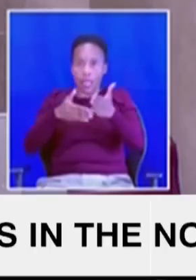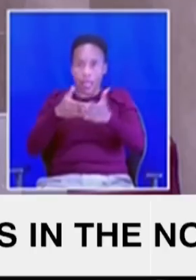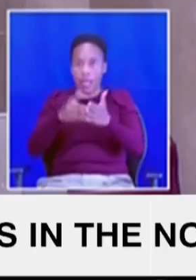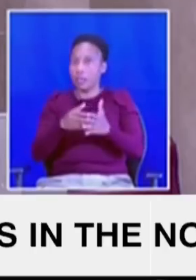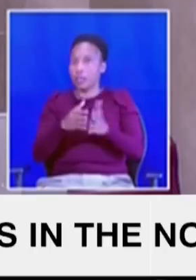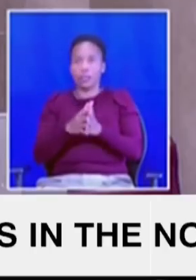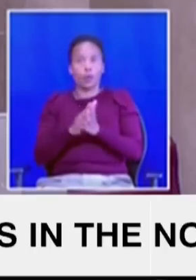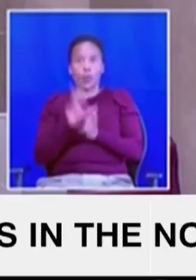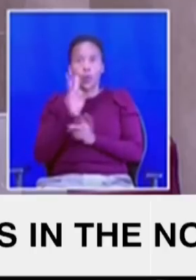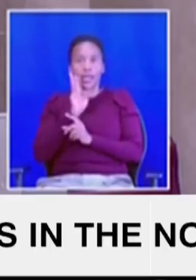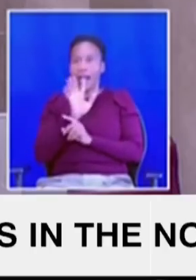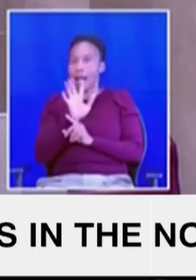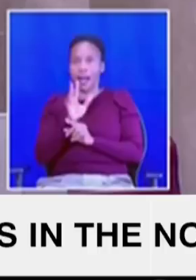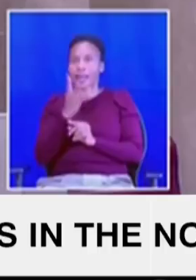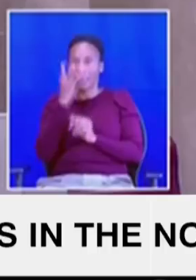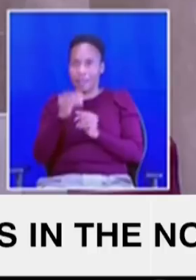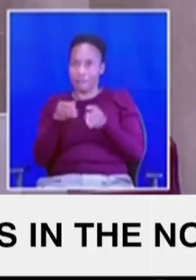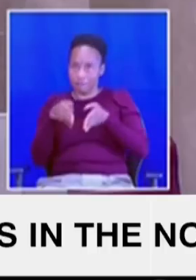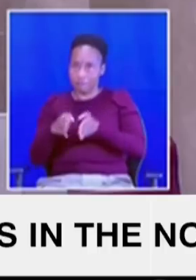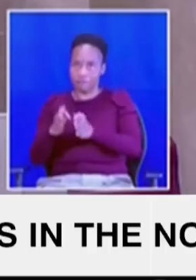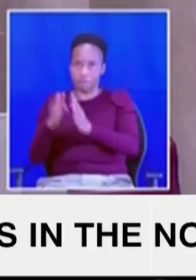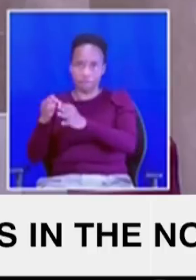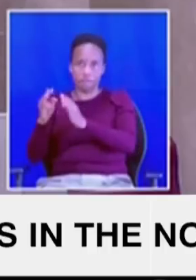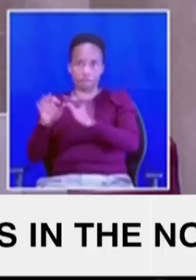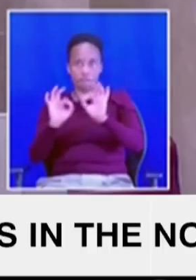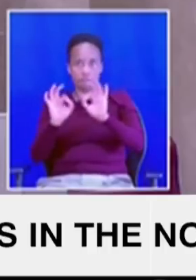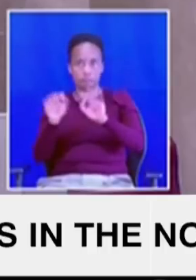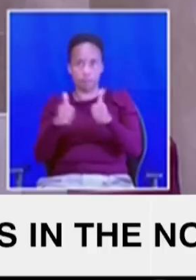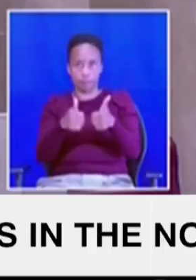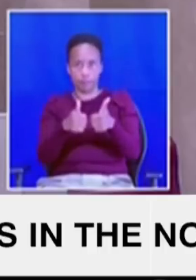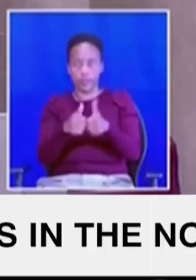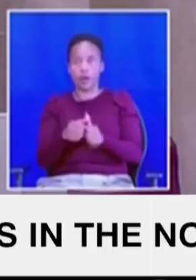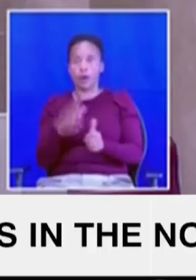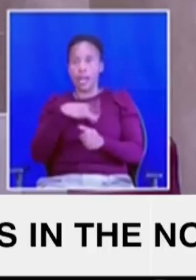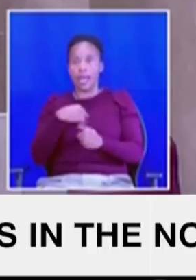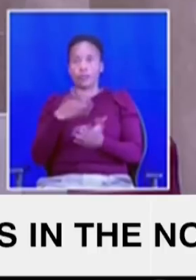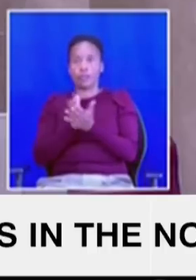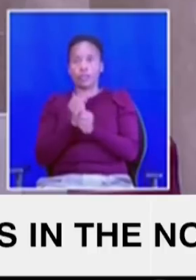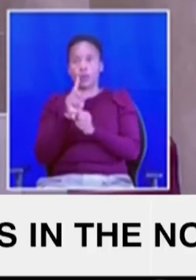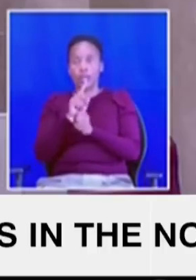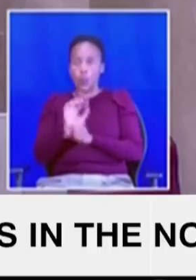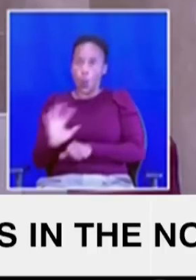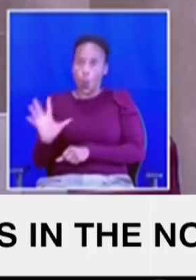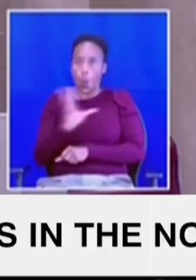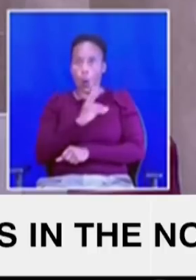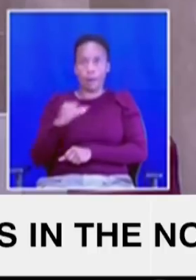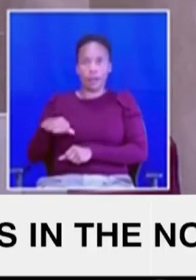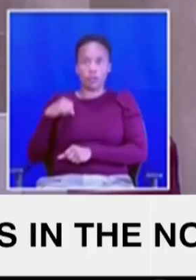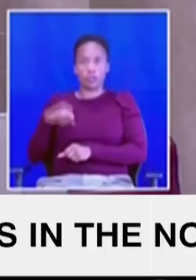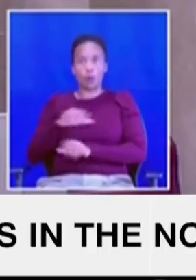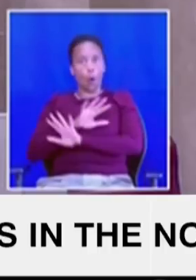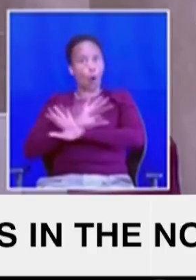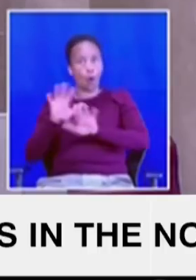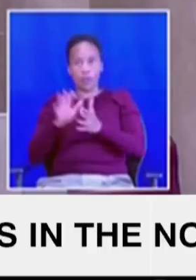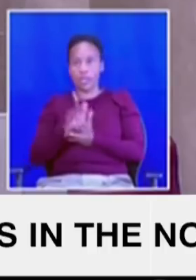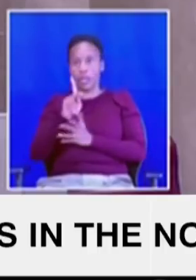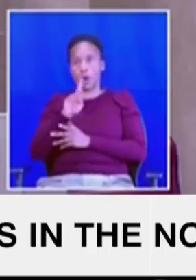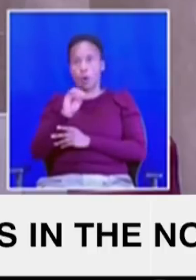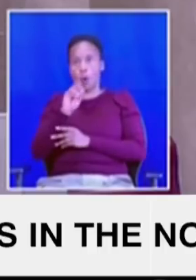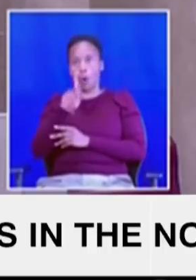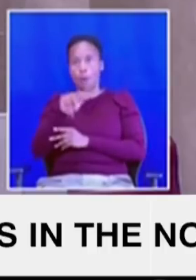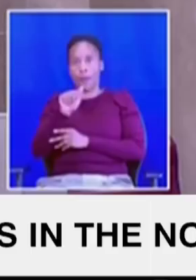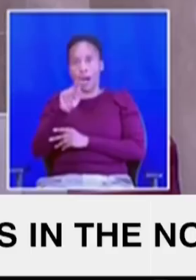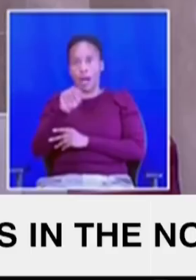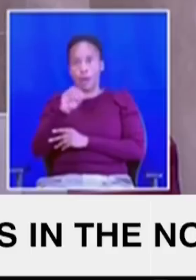access to water. And we would like to ensure that all municipalities, not just Kopanong,